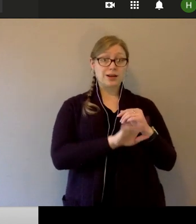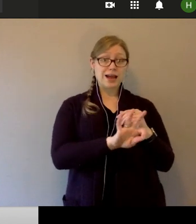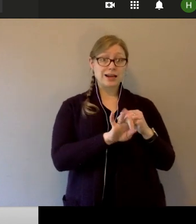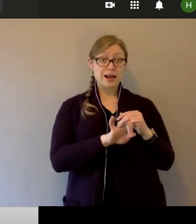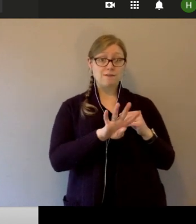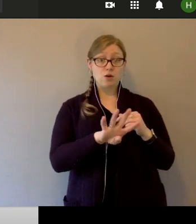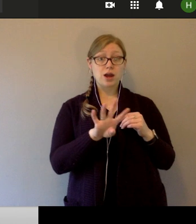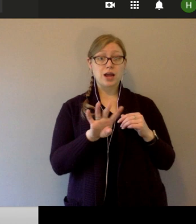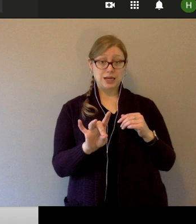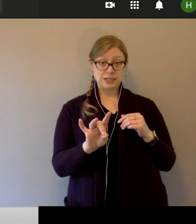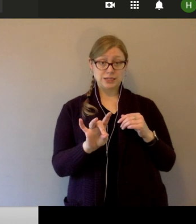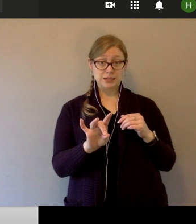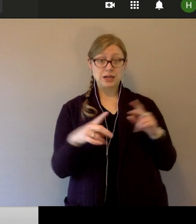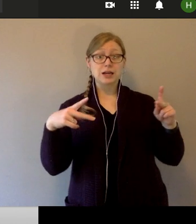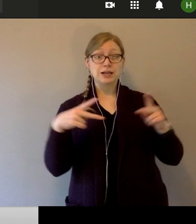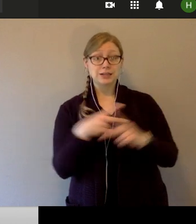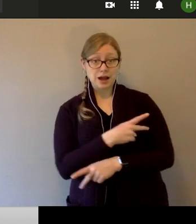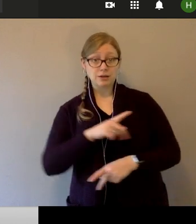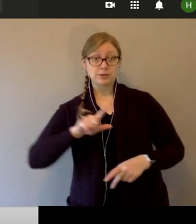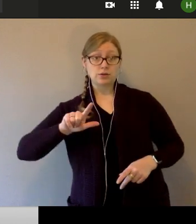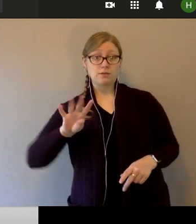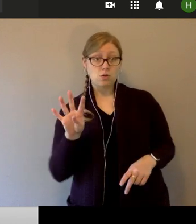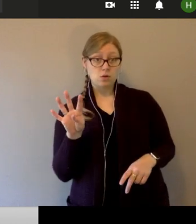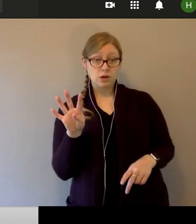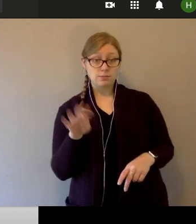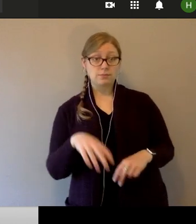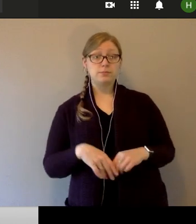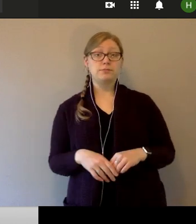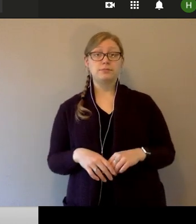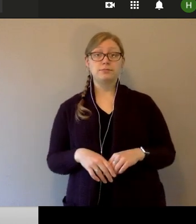0.9848 times 24.